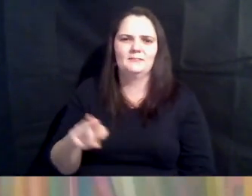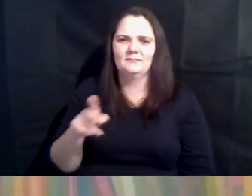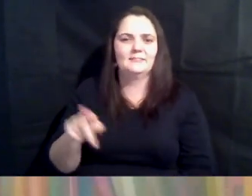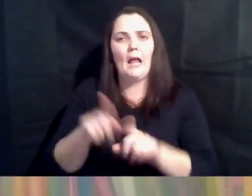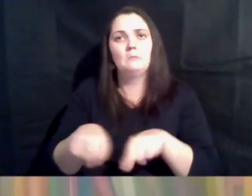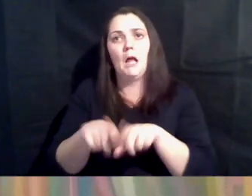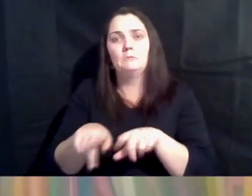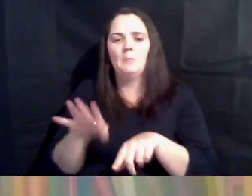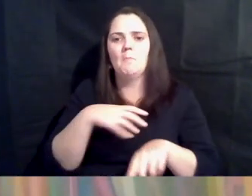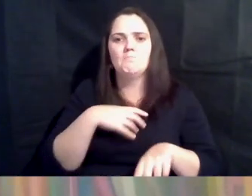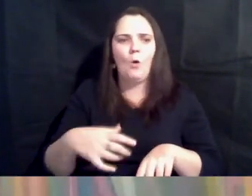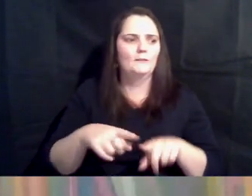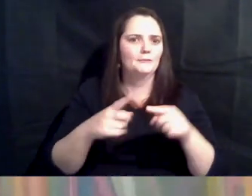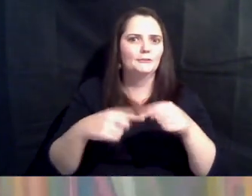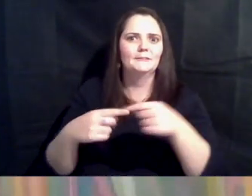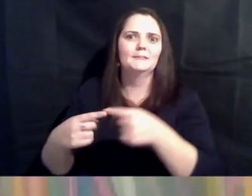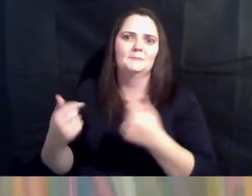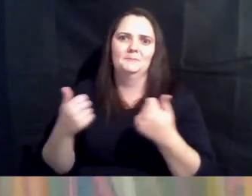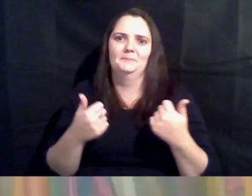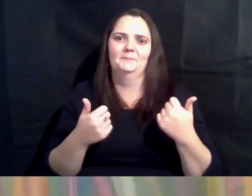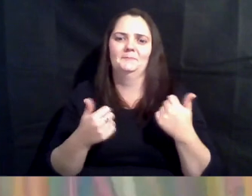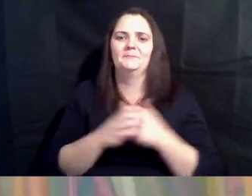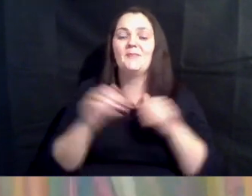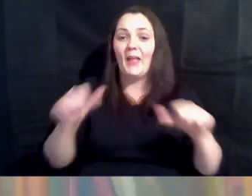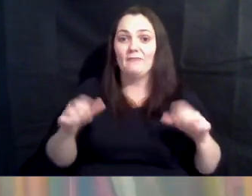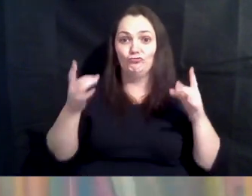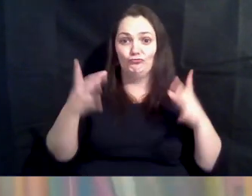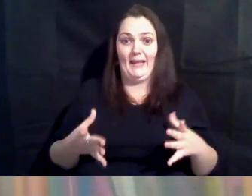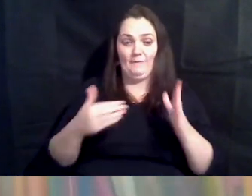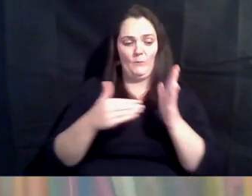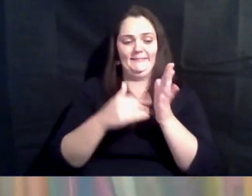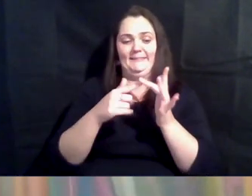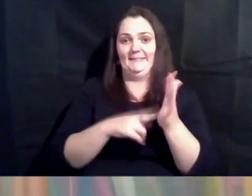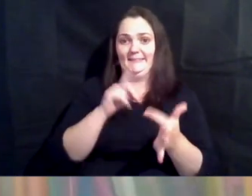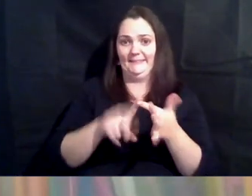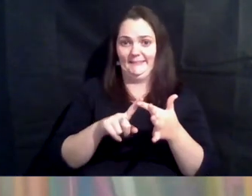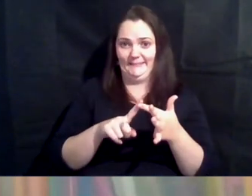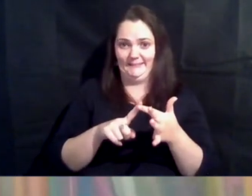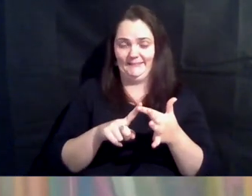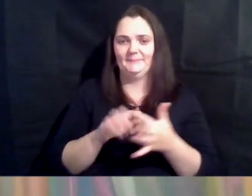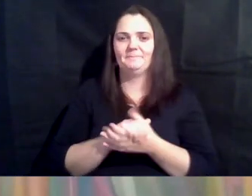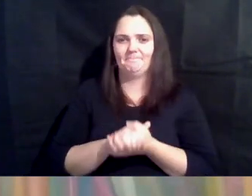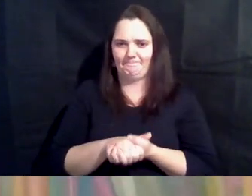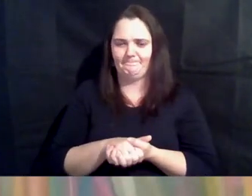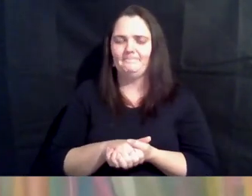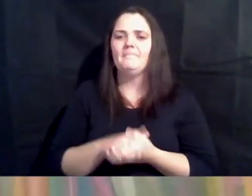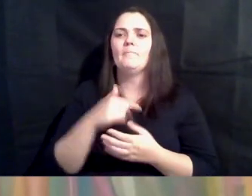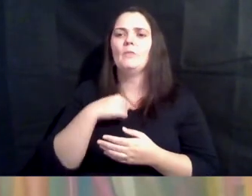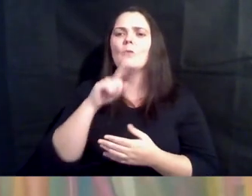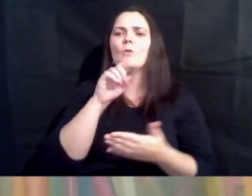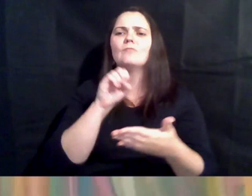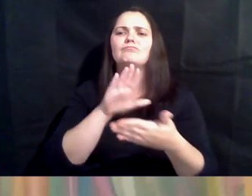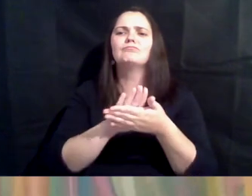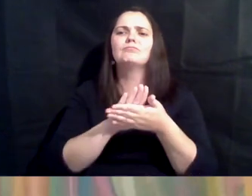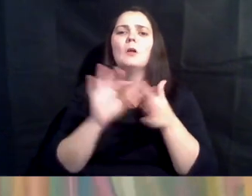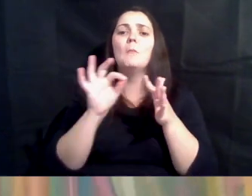to get to making a zine and take you along for the ride. I'm actually going to launch a little poll at this start to get us